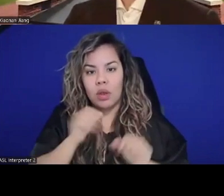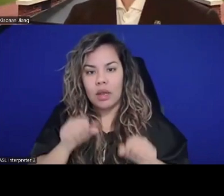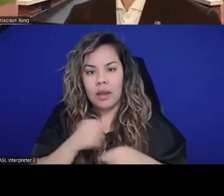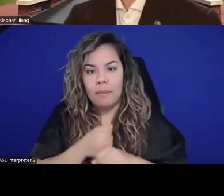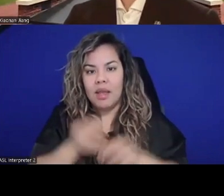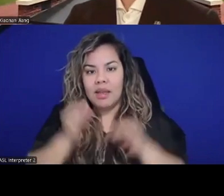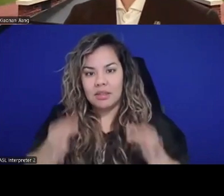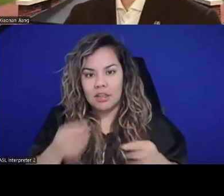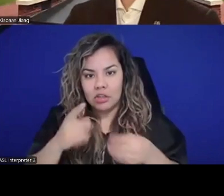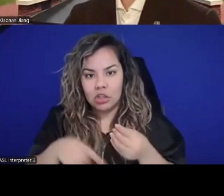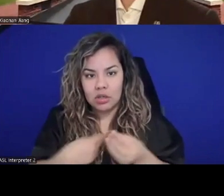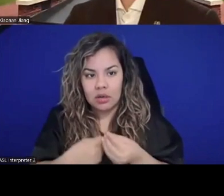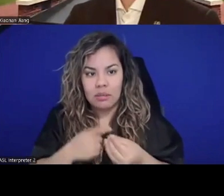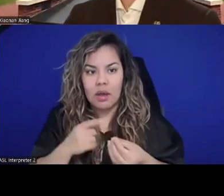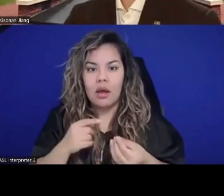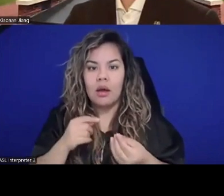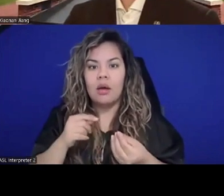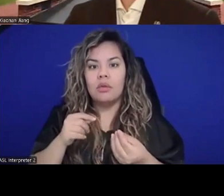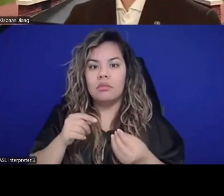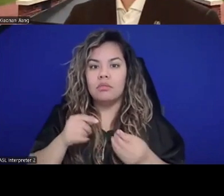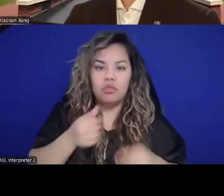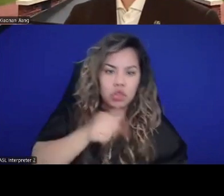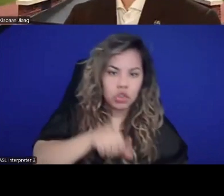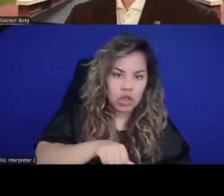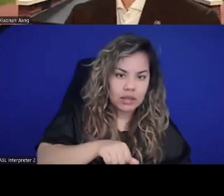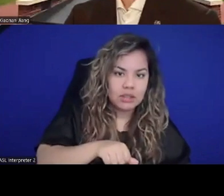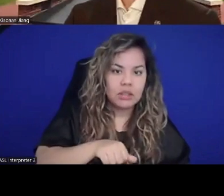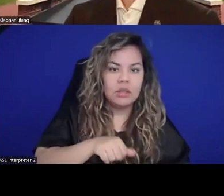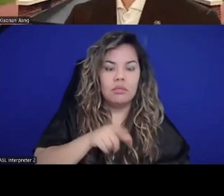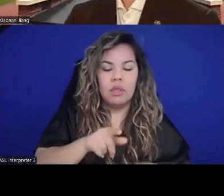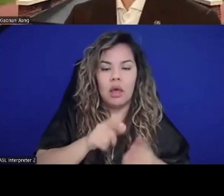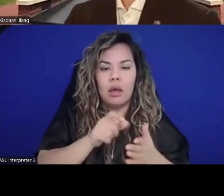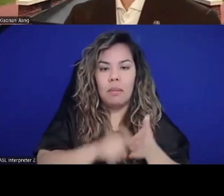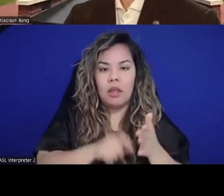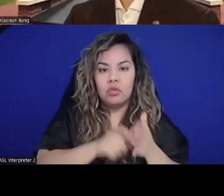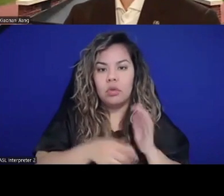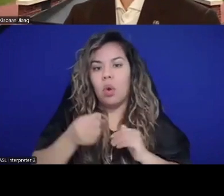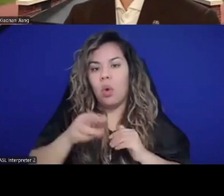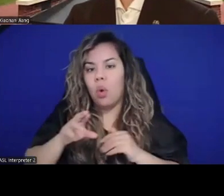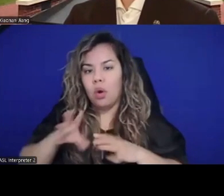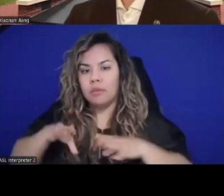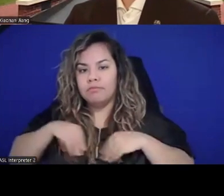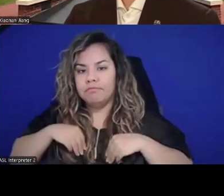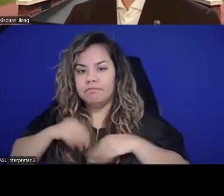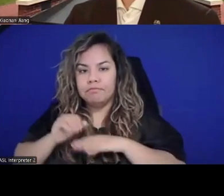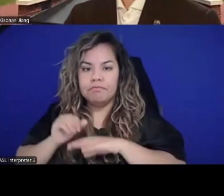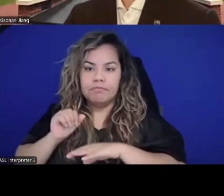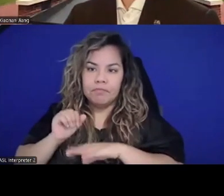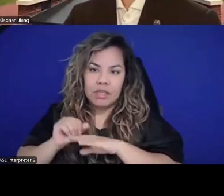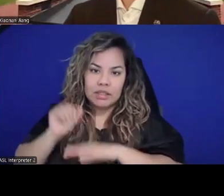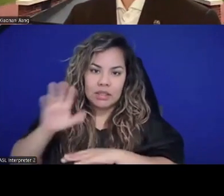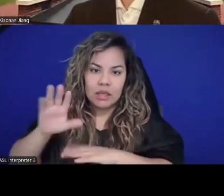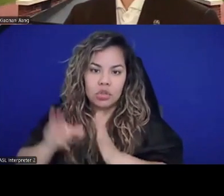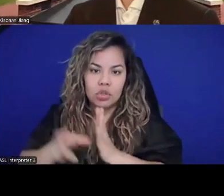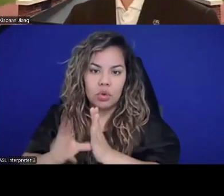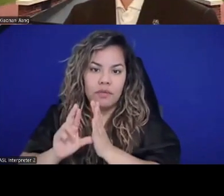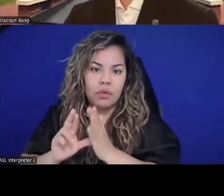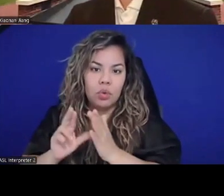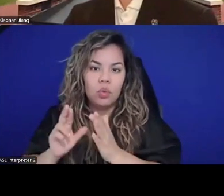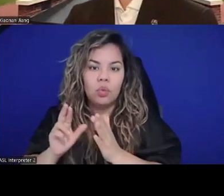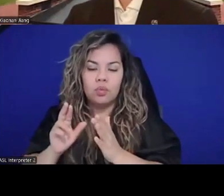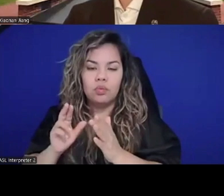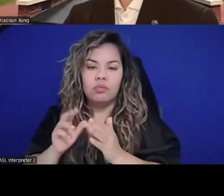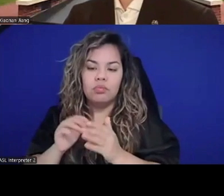we will desk reject the manuscript or send it out to the review within a few